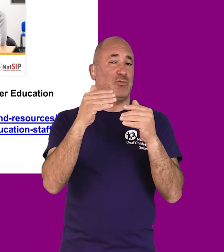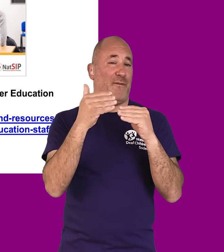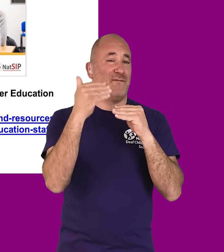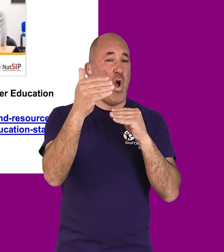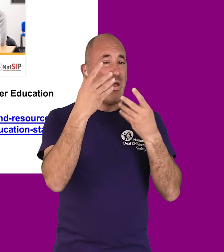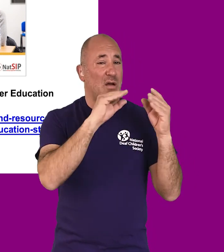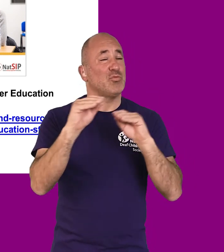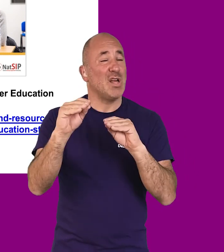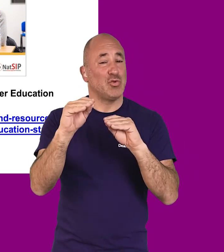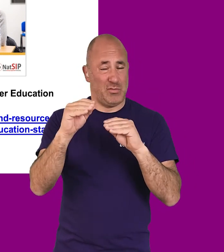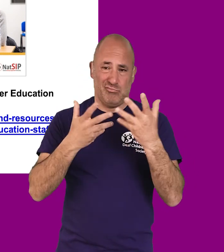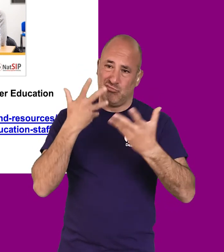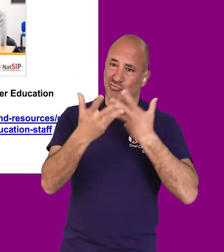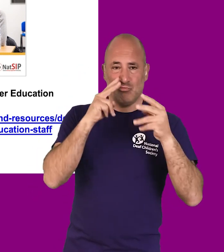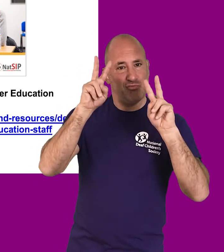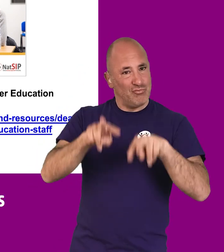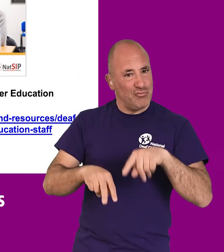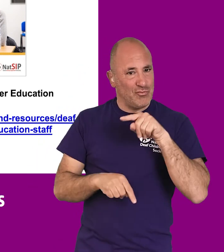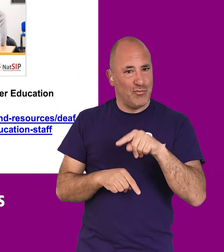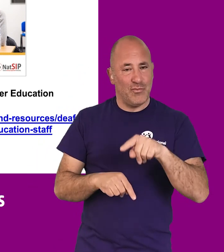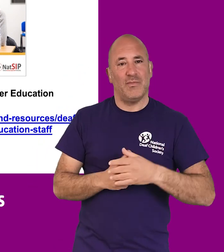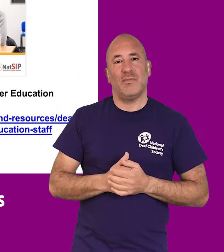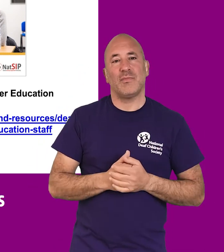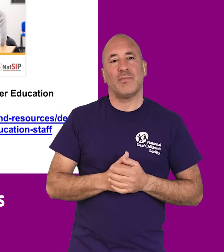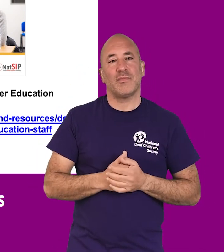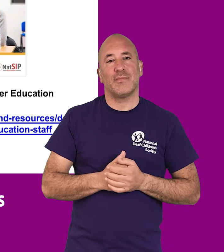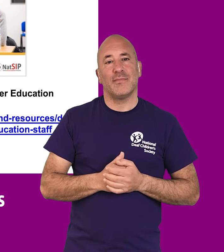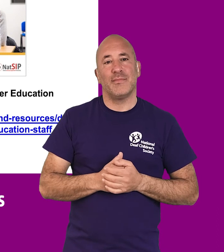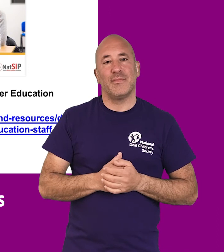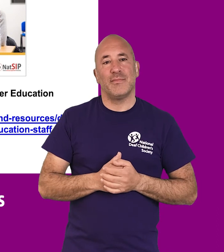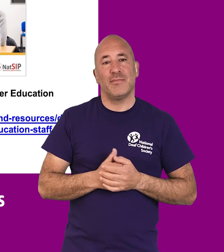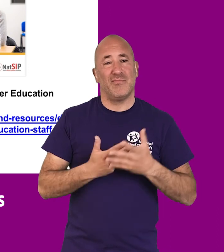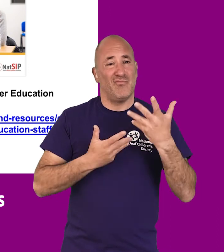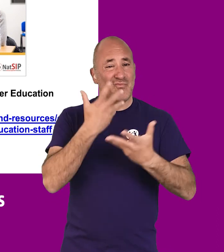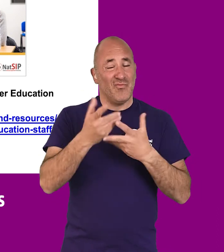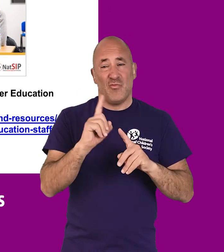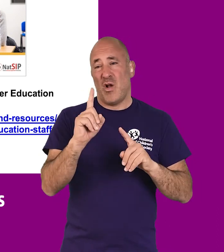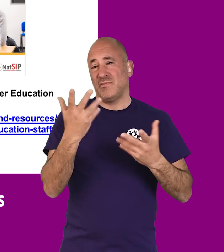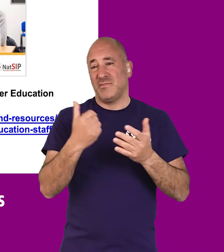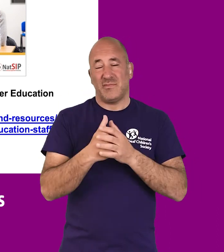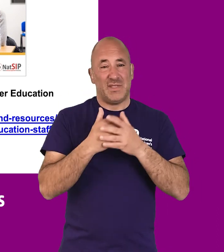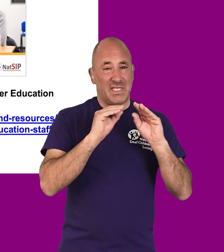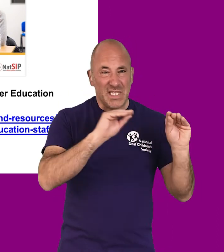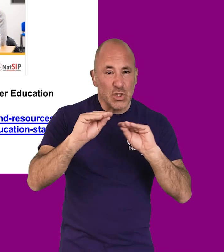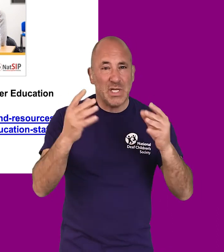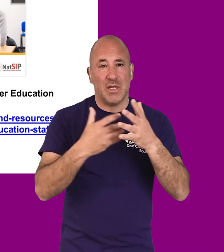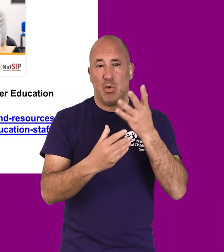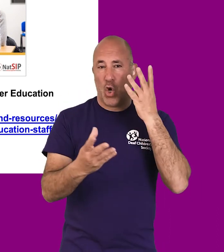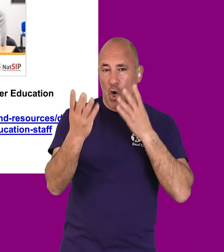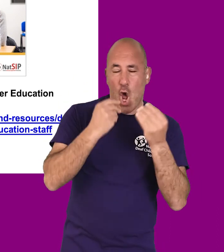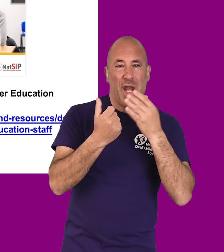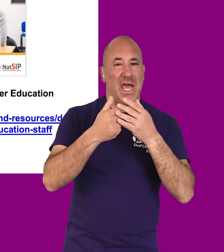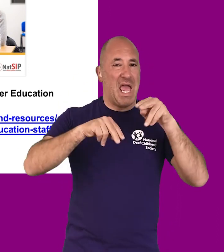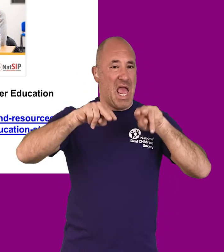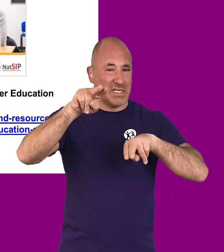it provides information and guidance on meeting the needs of deaf students in further education. It covers